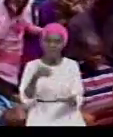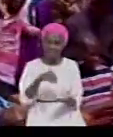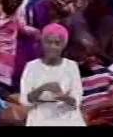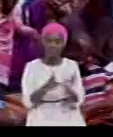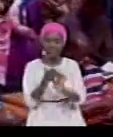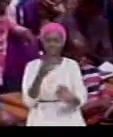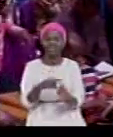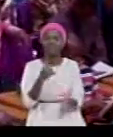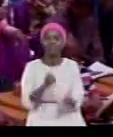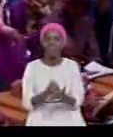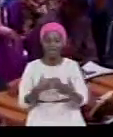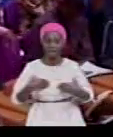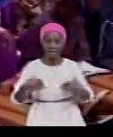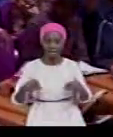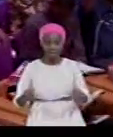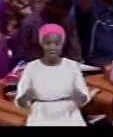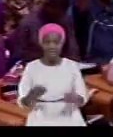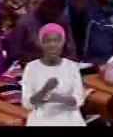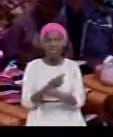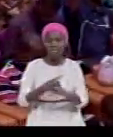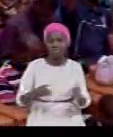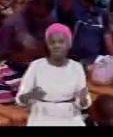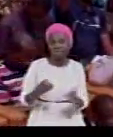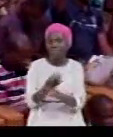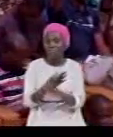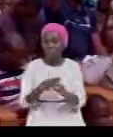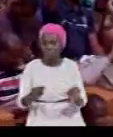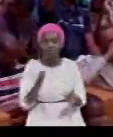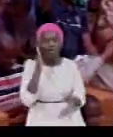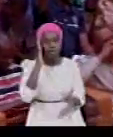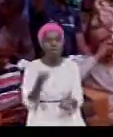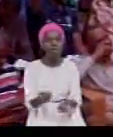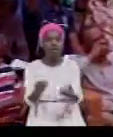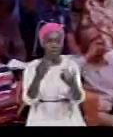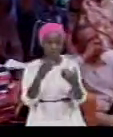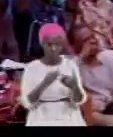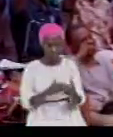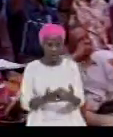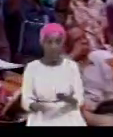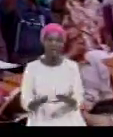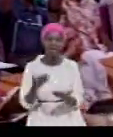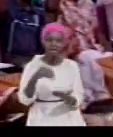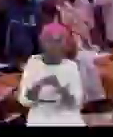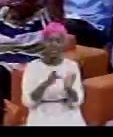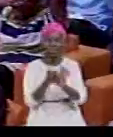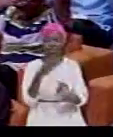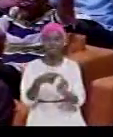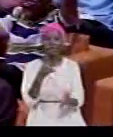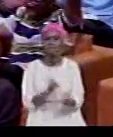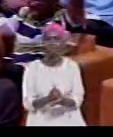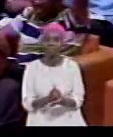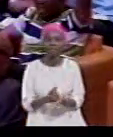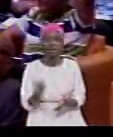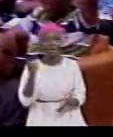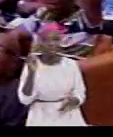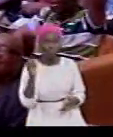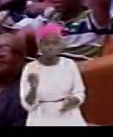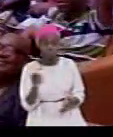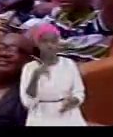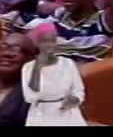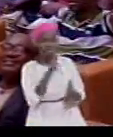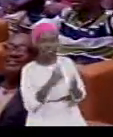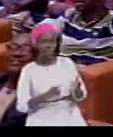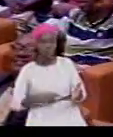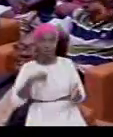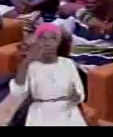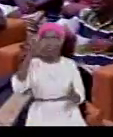again. Healing and deliverance and freedom will come back again. Thus says the Lord, the